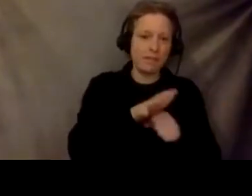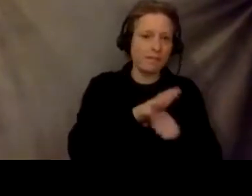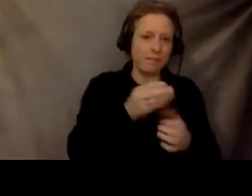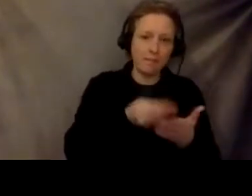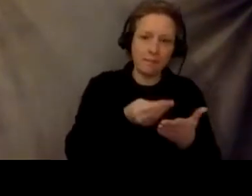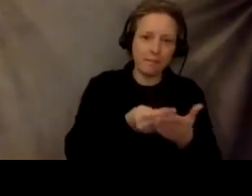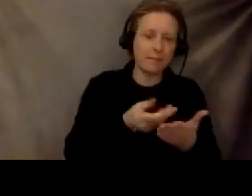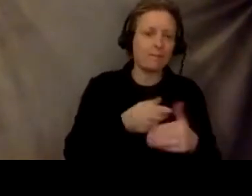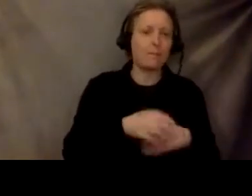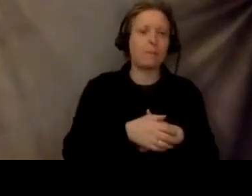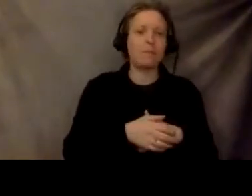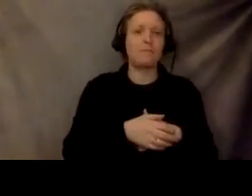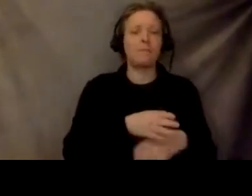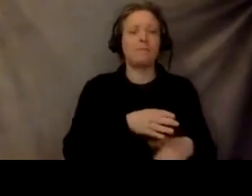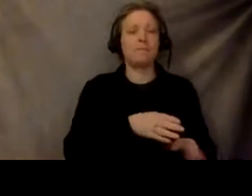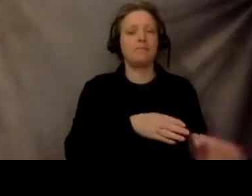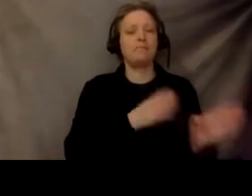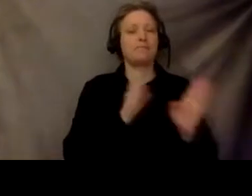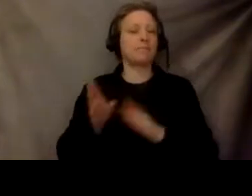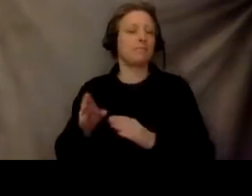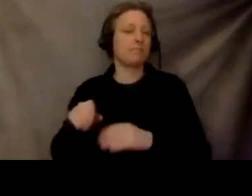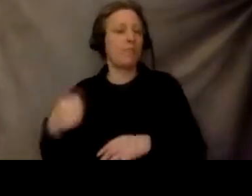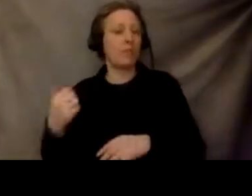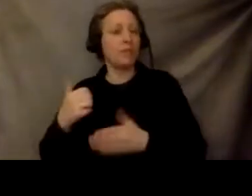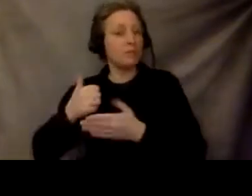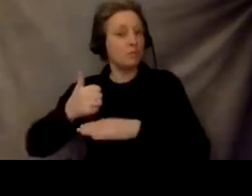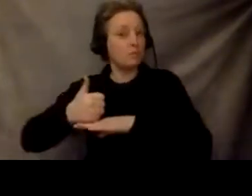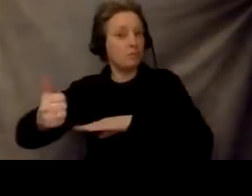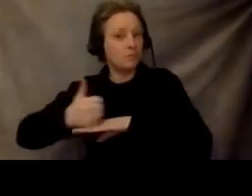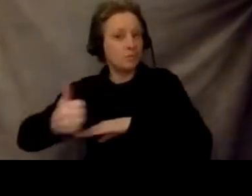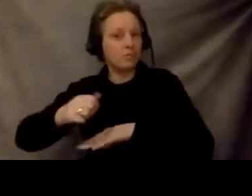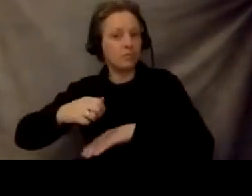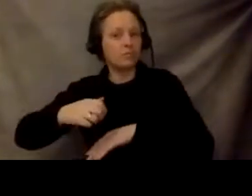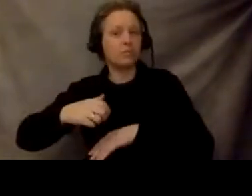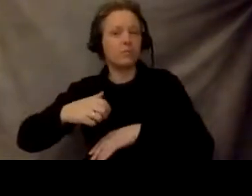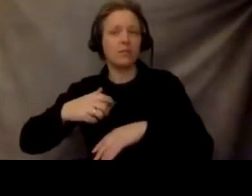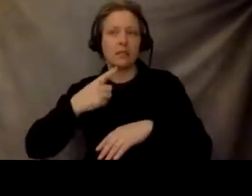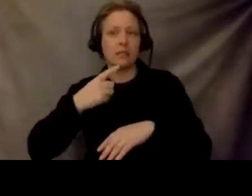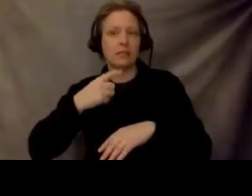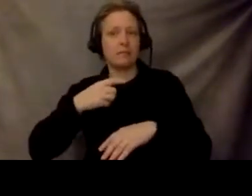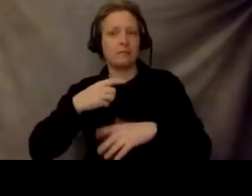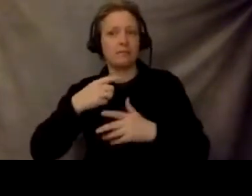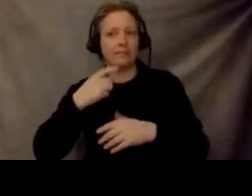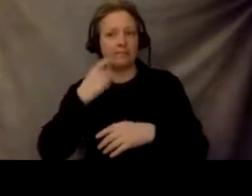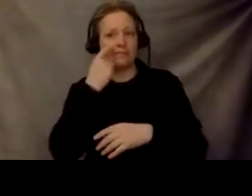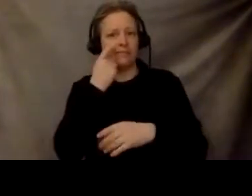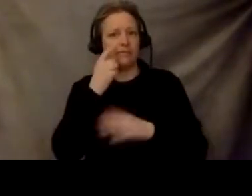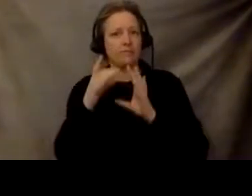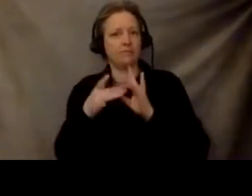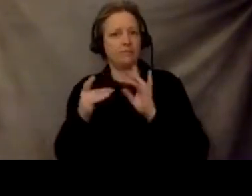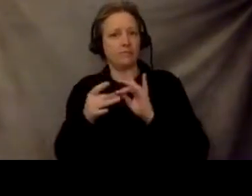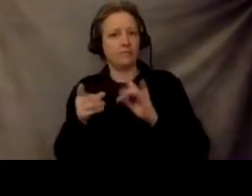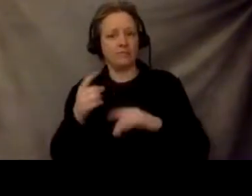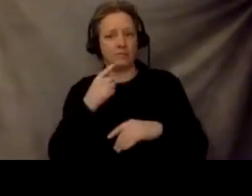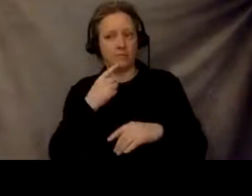on there a minute ago saying you need to allocate staff for certain things, and we don't have that money. And